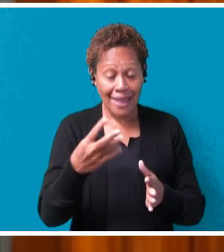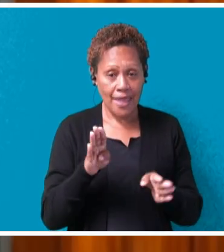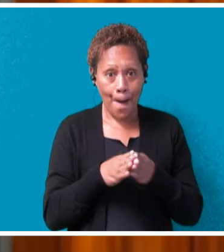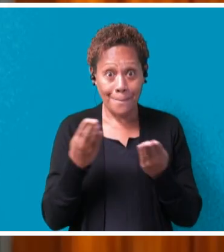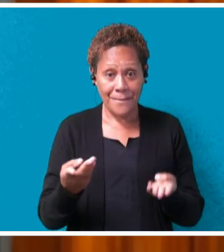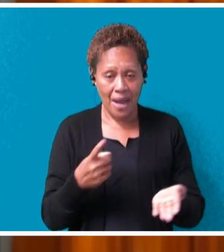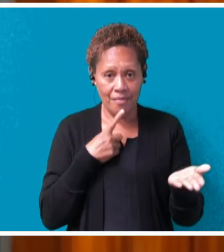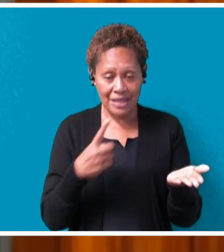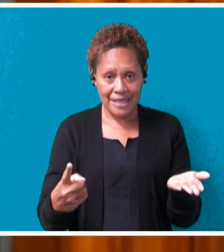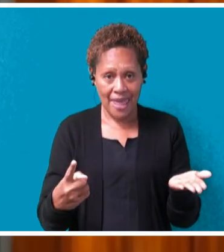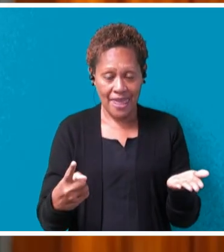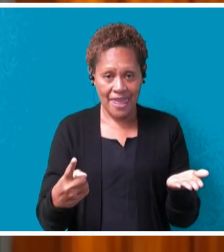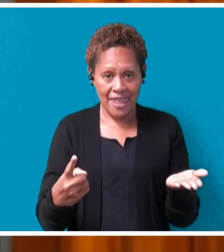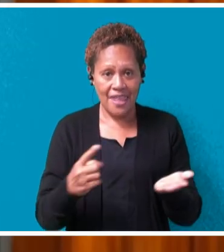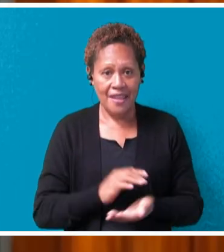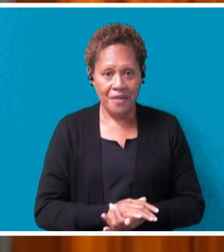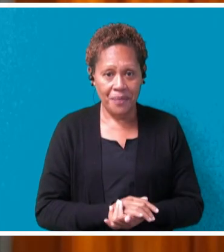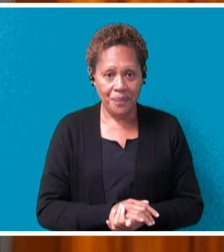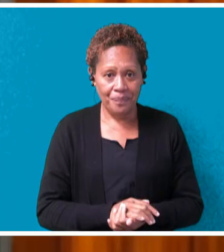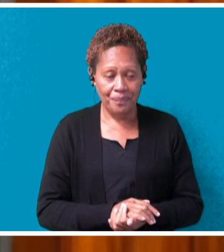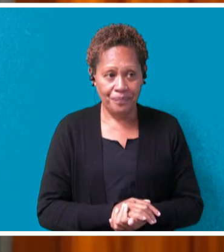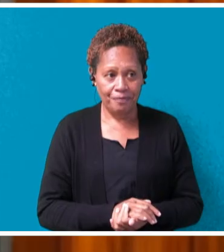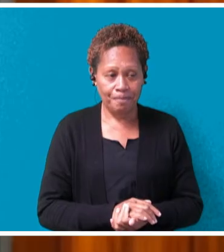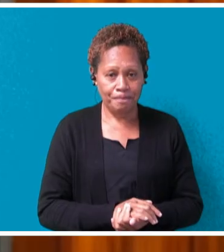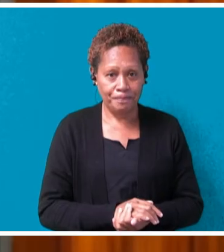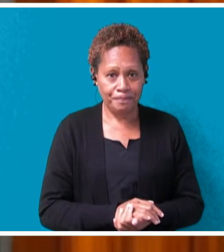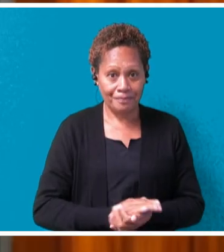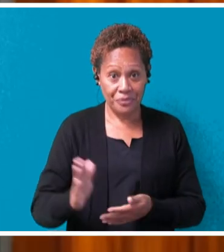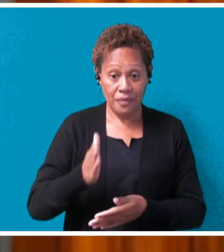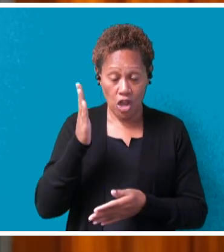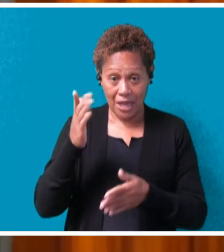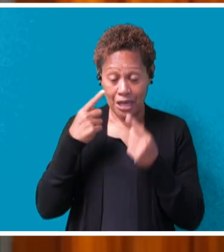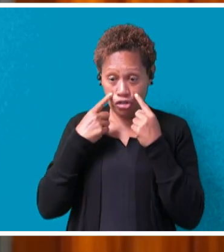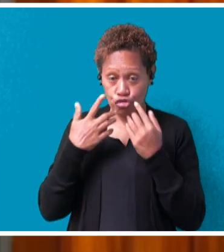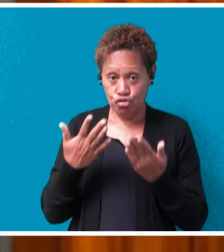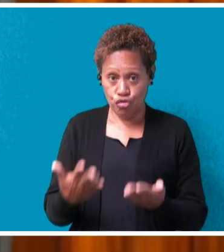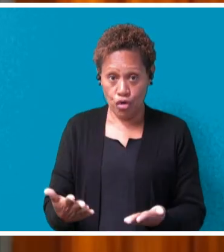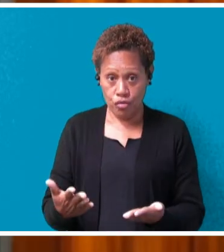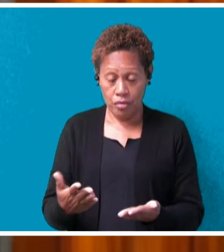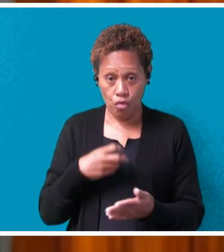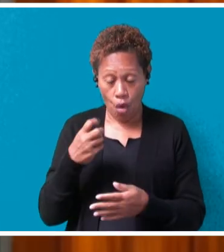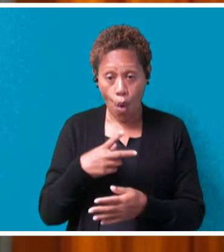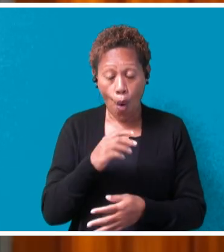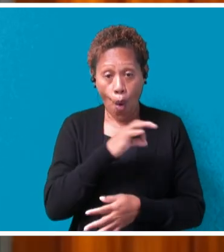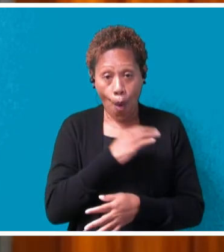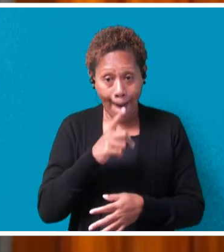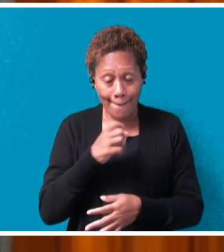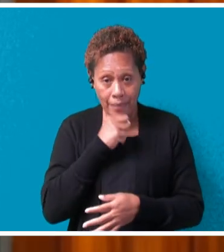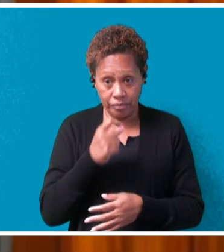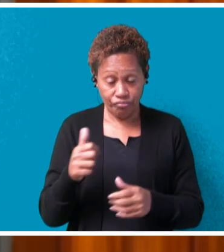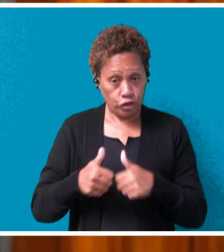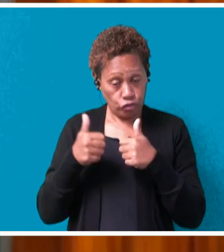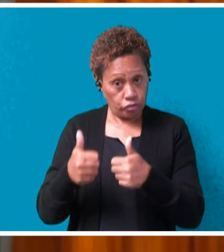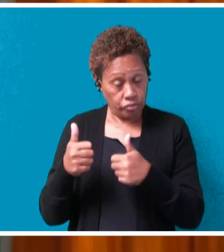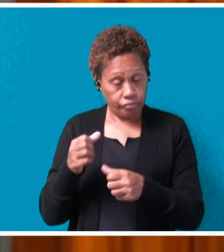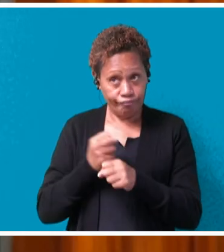verse 8. He, and I quote, "He has shown you, O man, what is good, and what does the Lord require